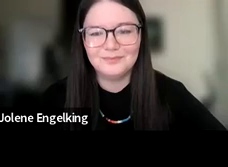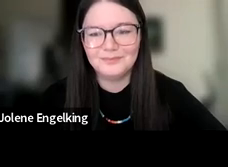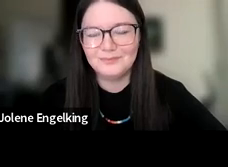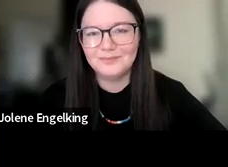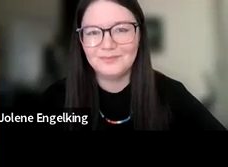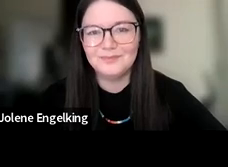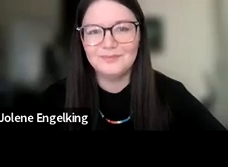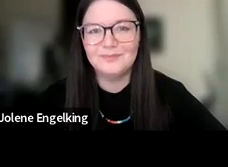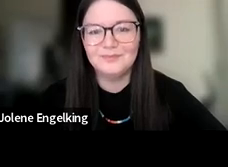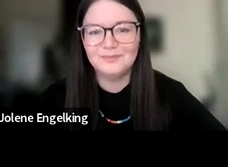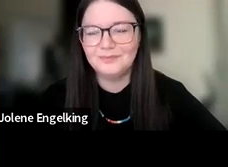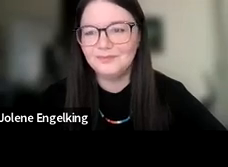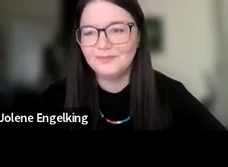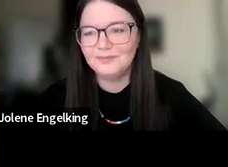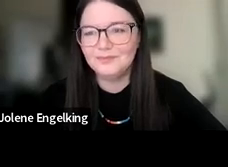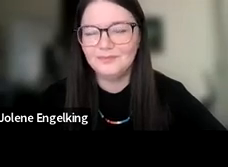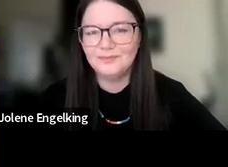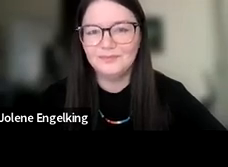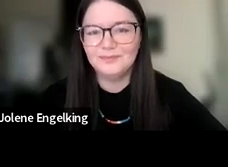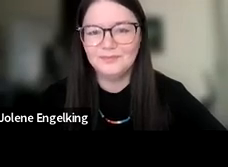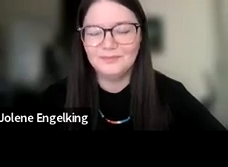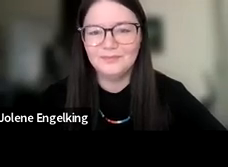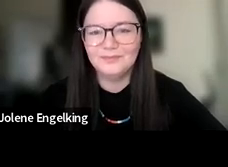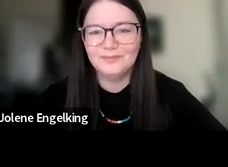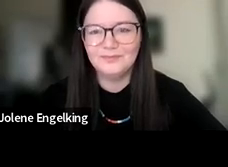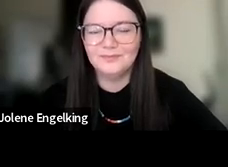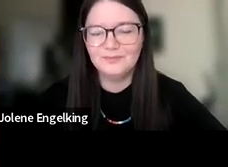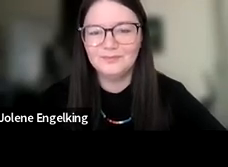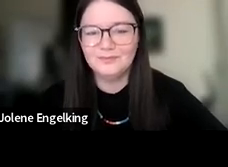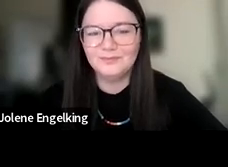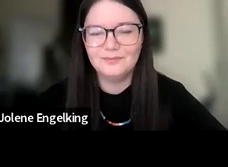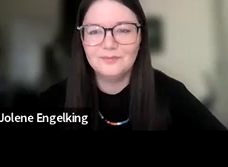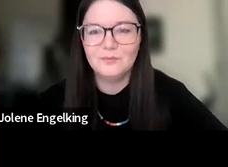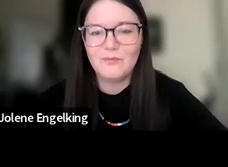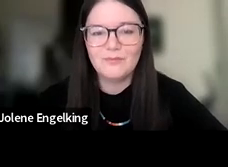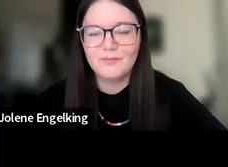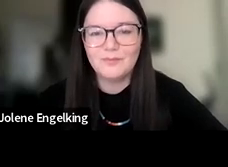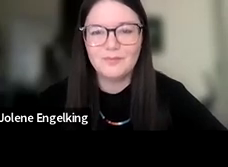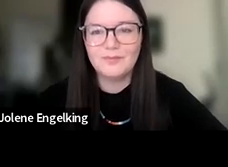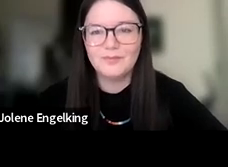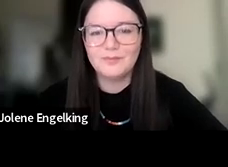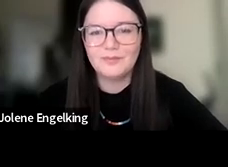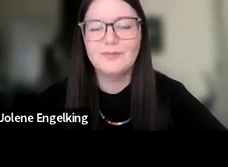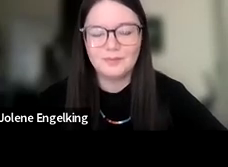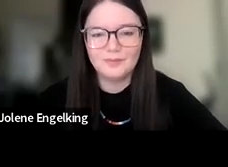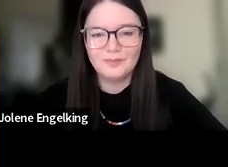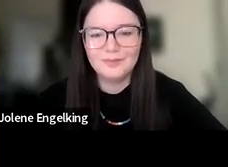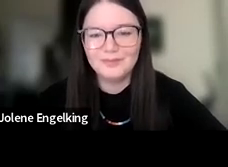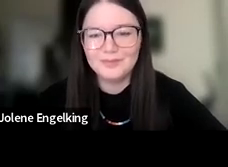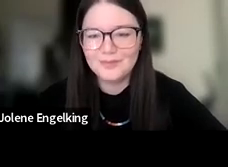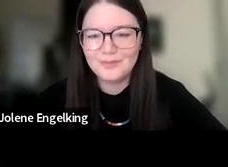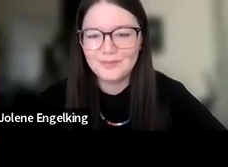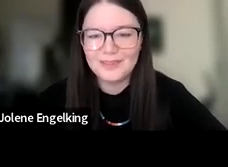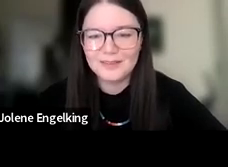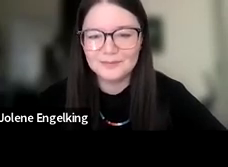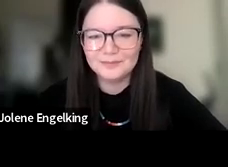today, and I am looking forward to learning about how you all are implementing sexual assault supplemental funding in your communities